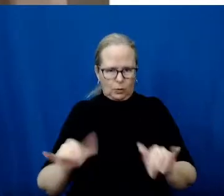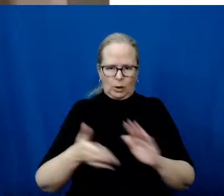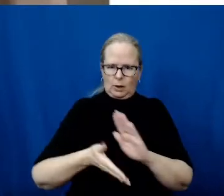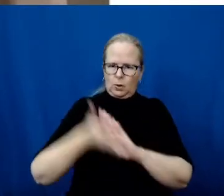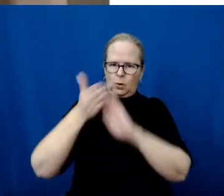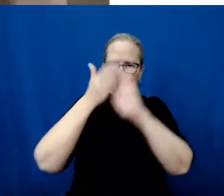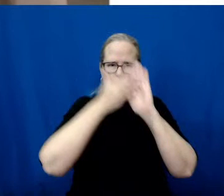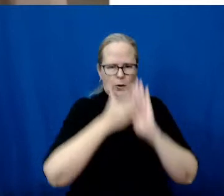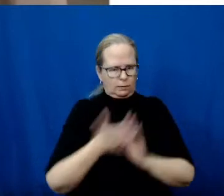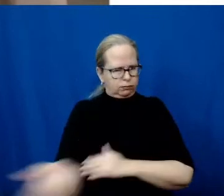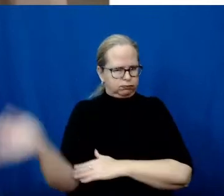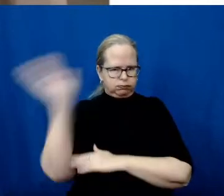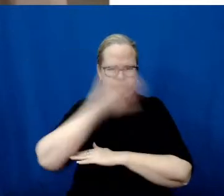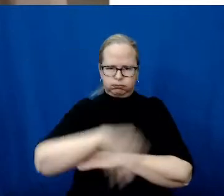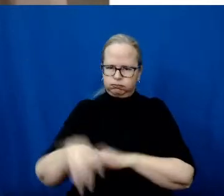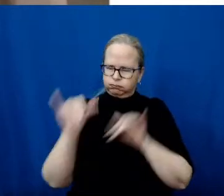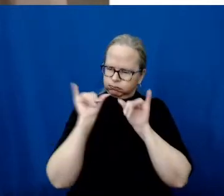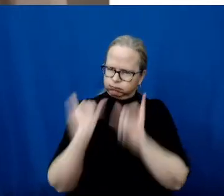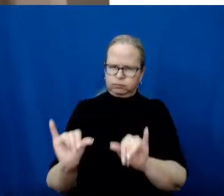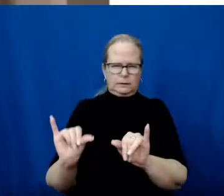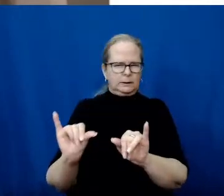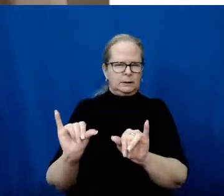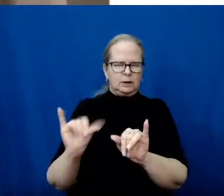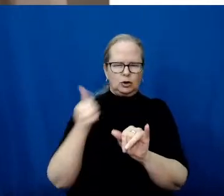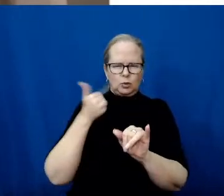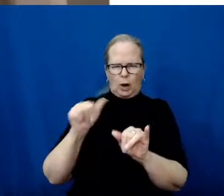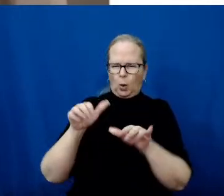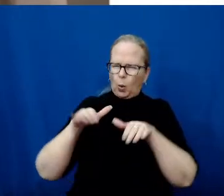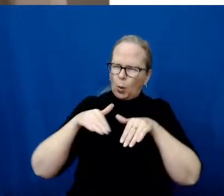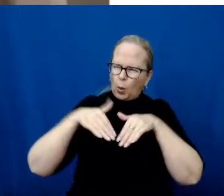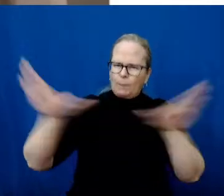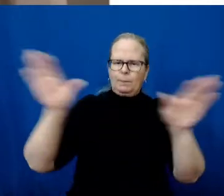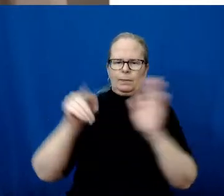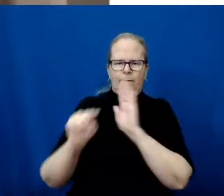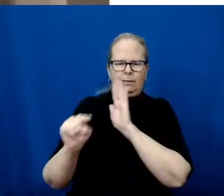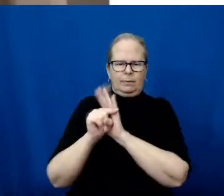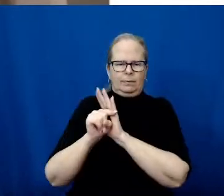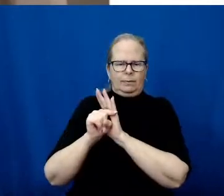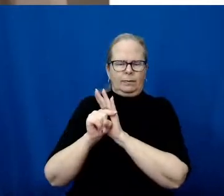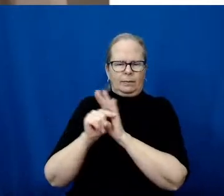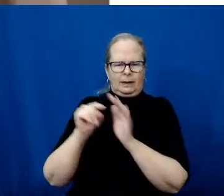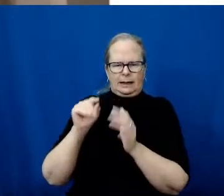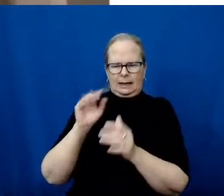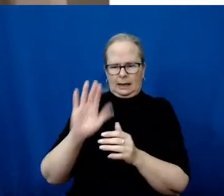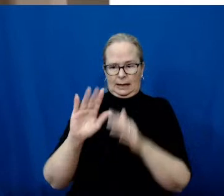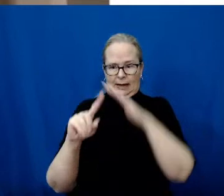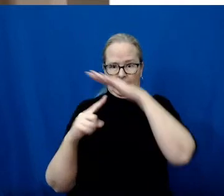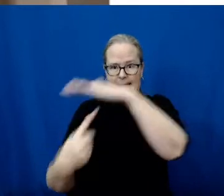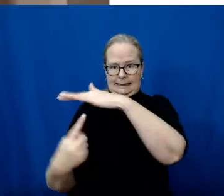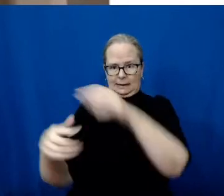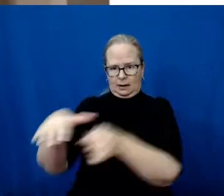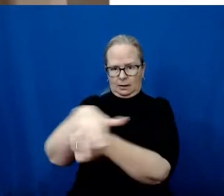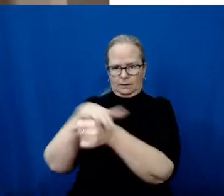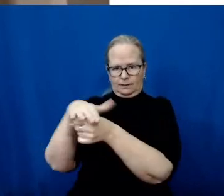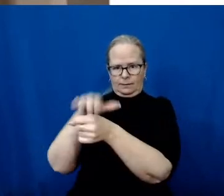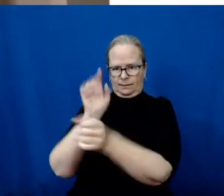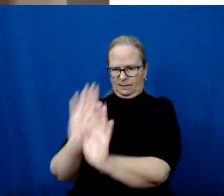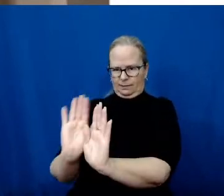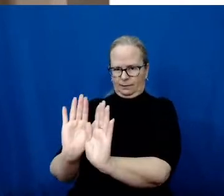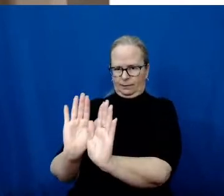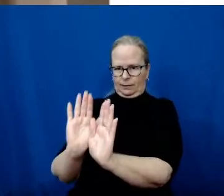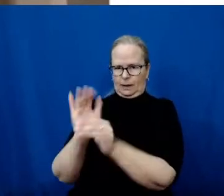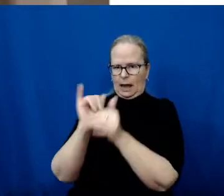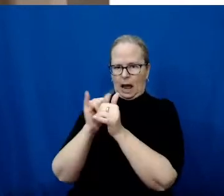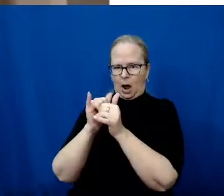within that isolation space if we could, by cracking a window or two here and there, and just making sure we